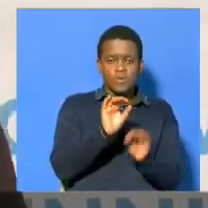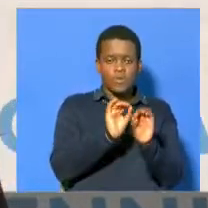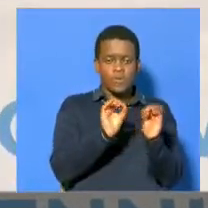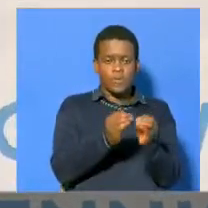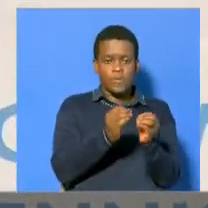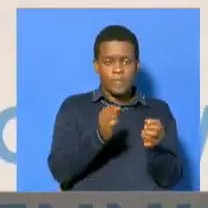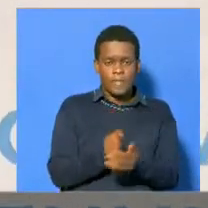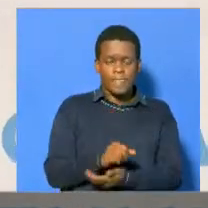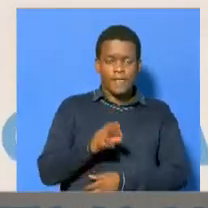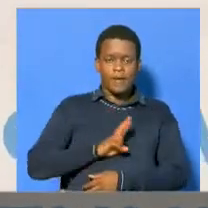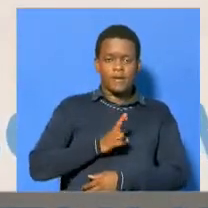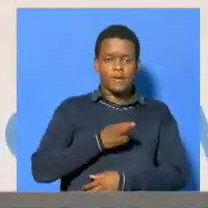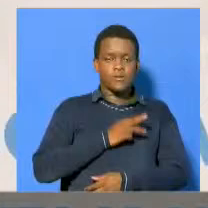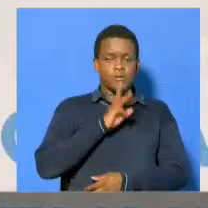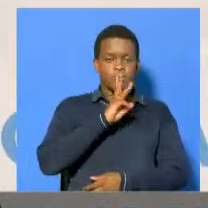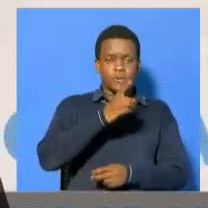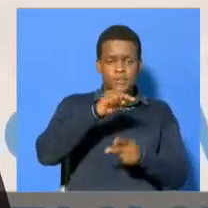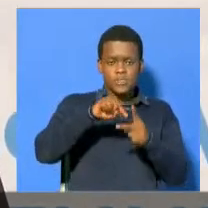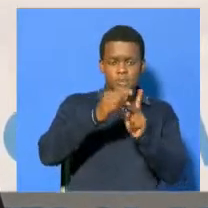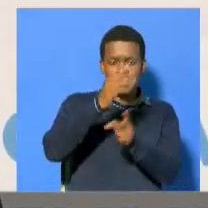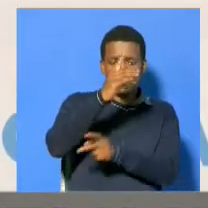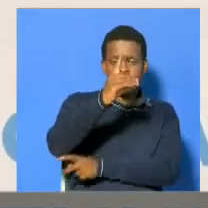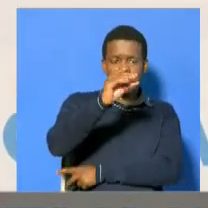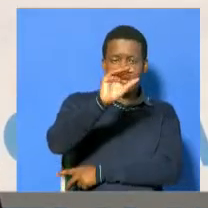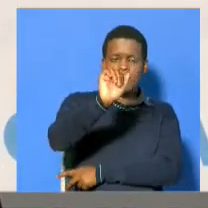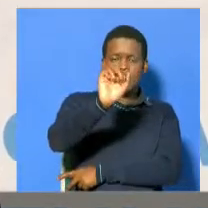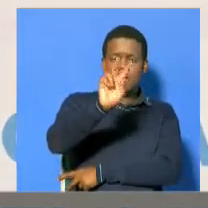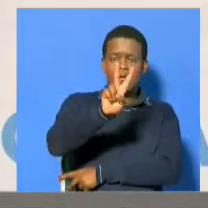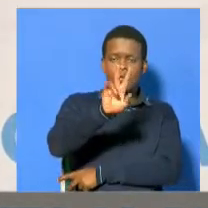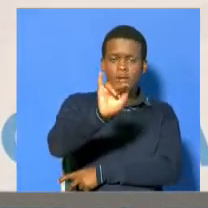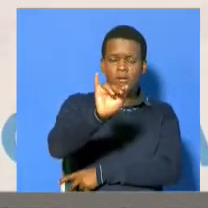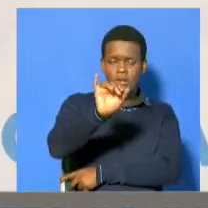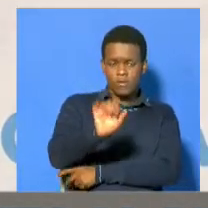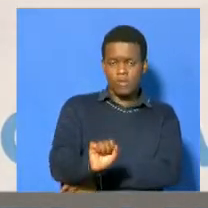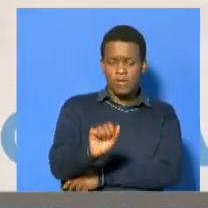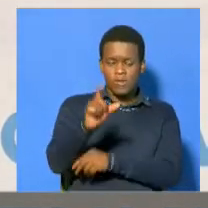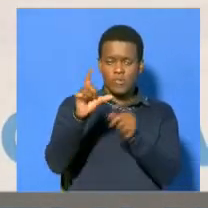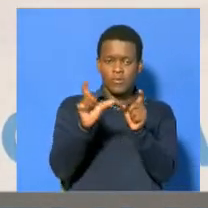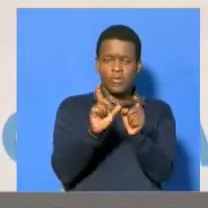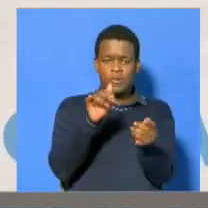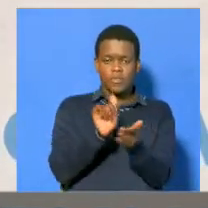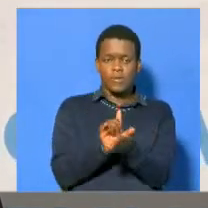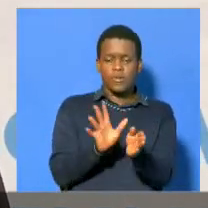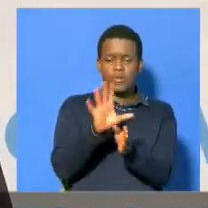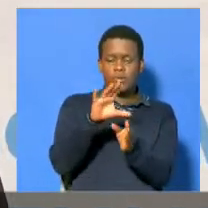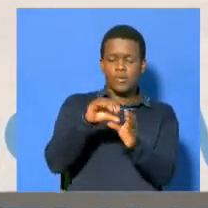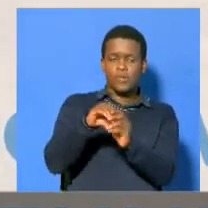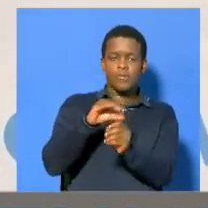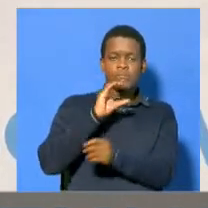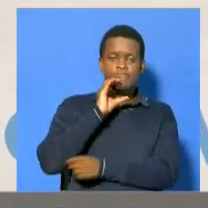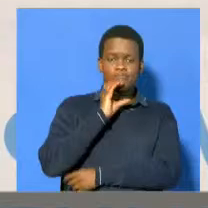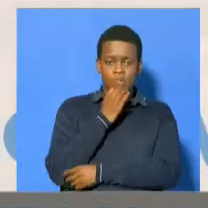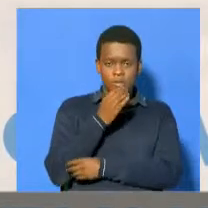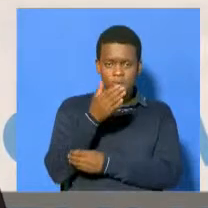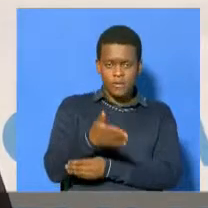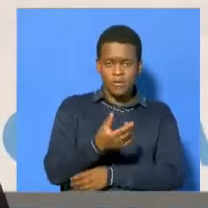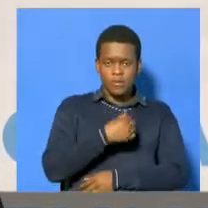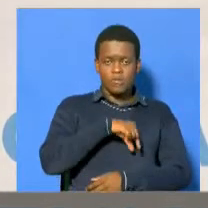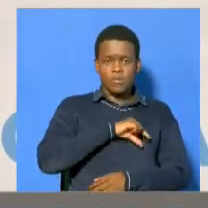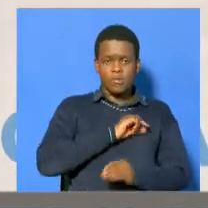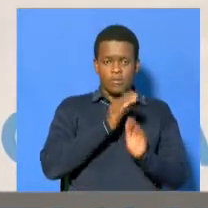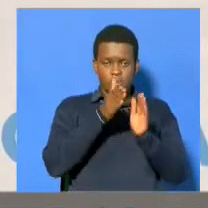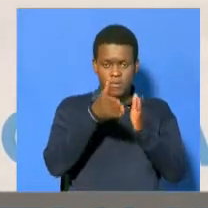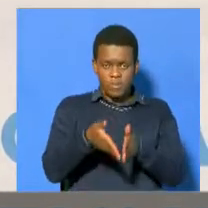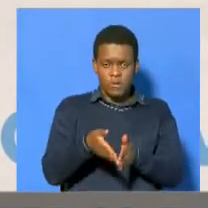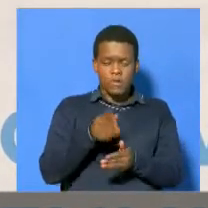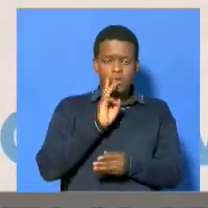are hosting the Davis Cup, which is the men's equivalent of the World Cup qualifiers. We'll be hosting